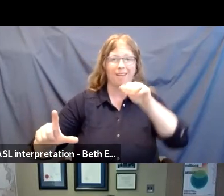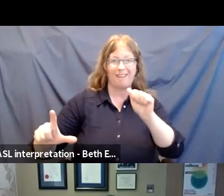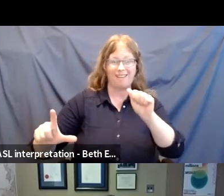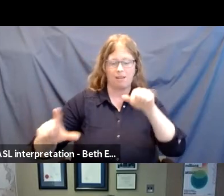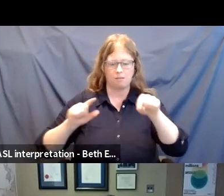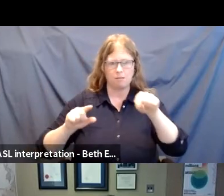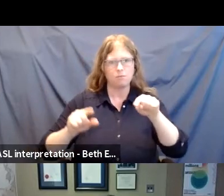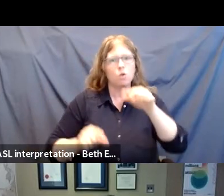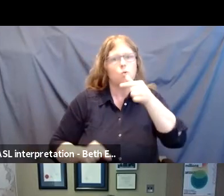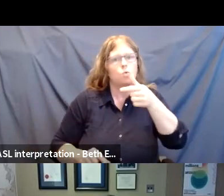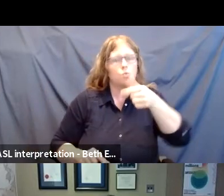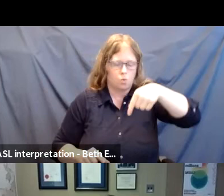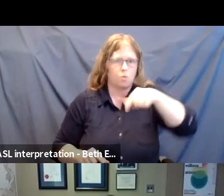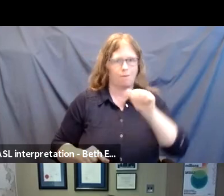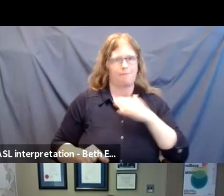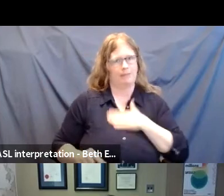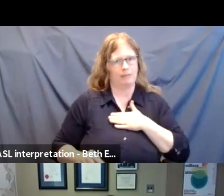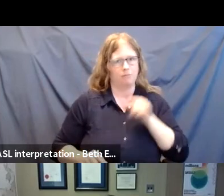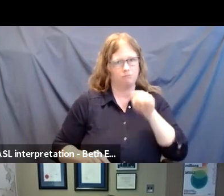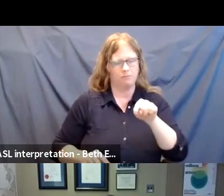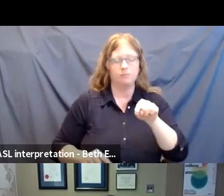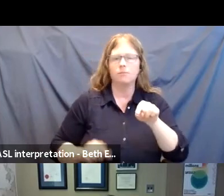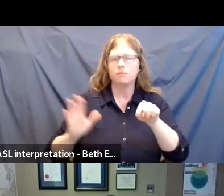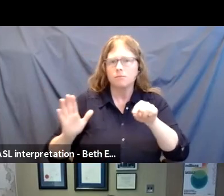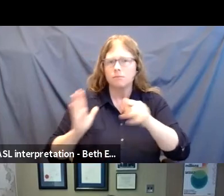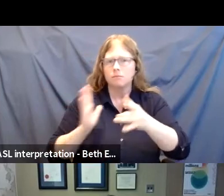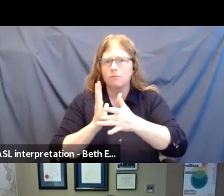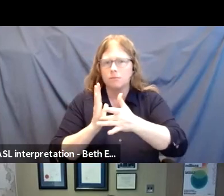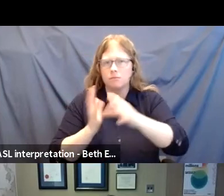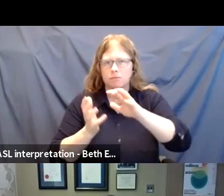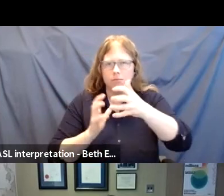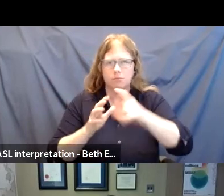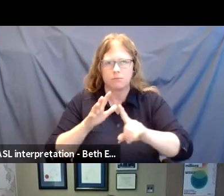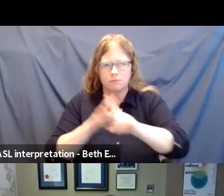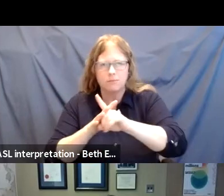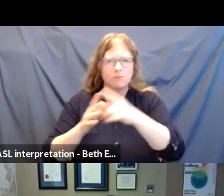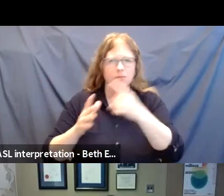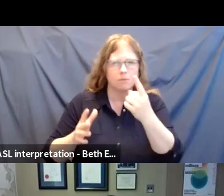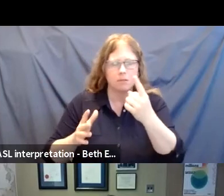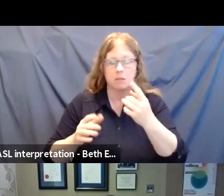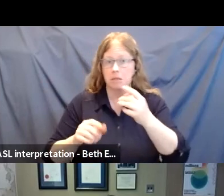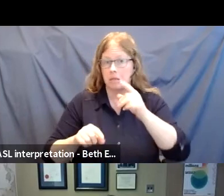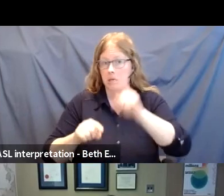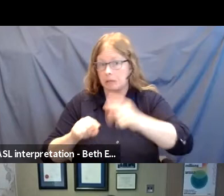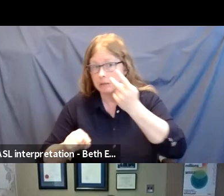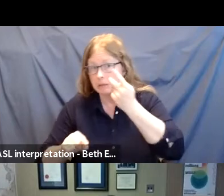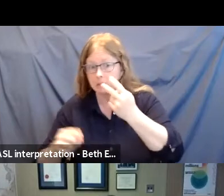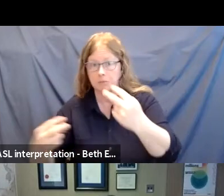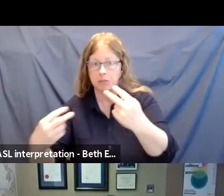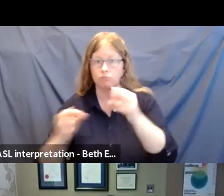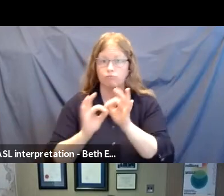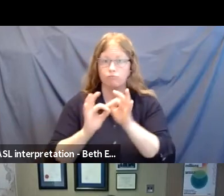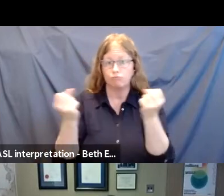Q&A feature. If you're experiencing any technical difficulties, including difficulty seeing the